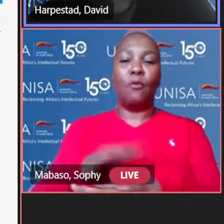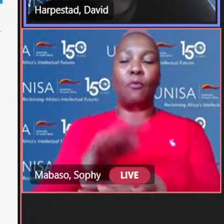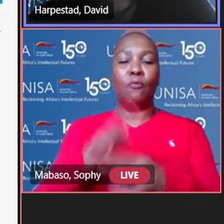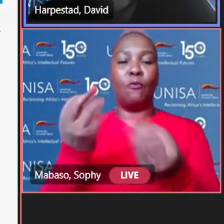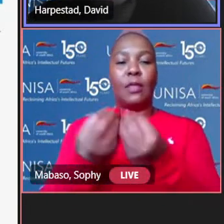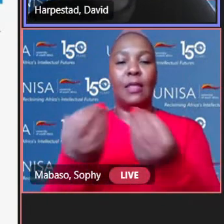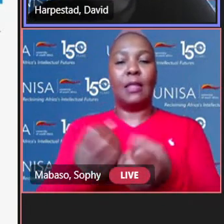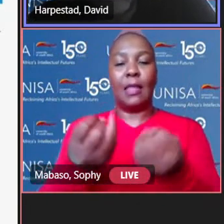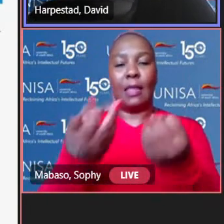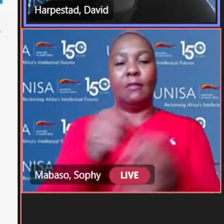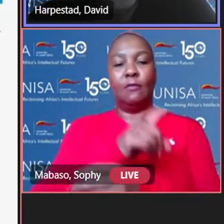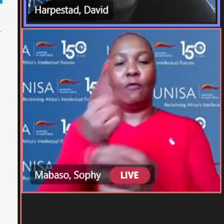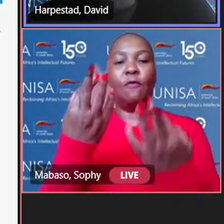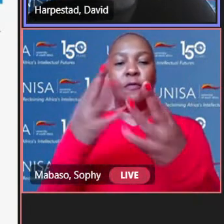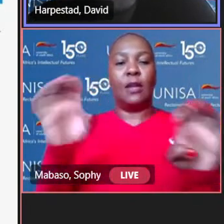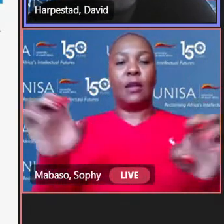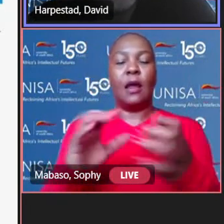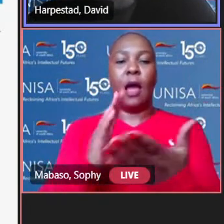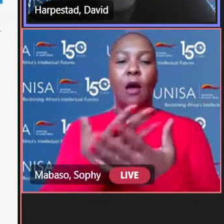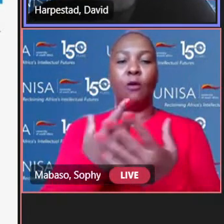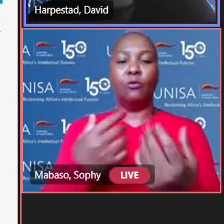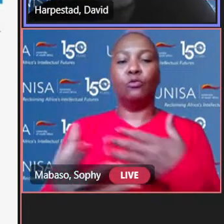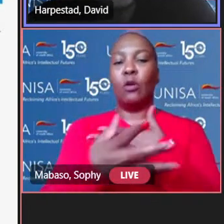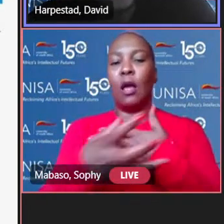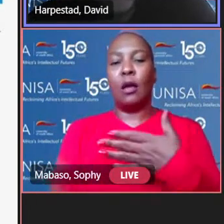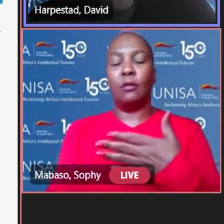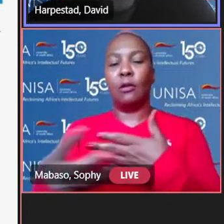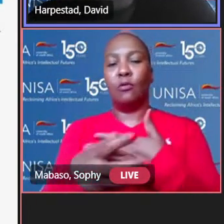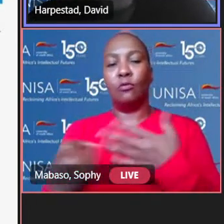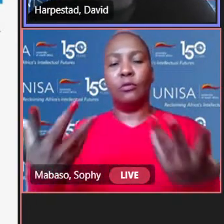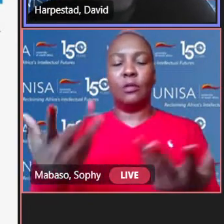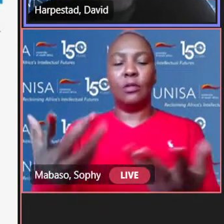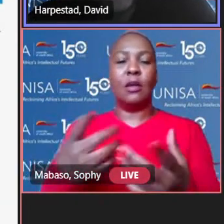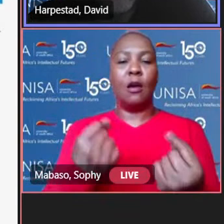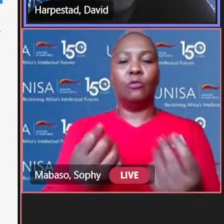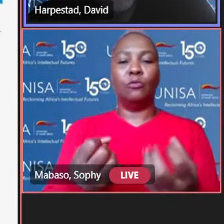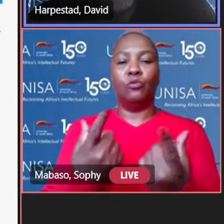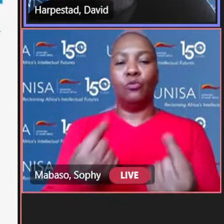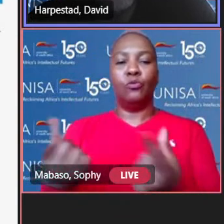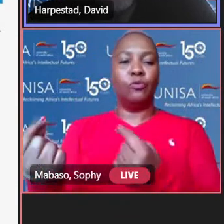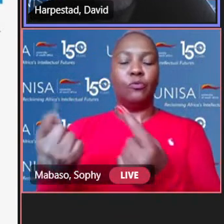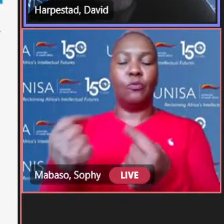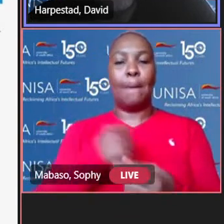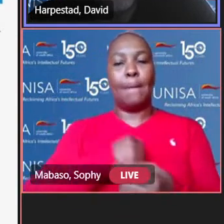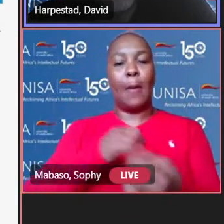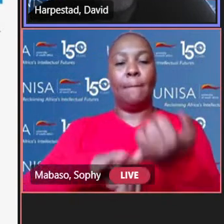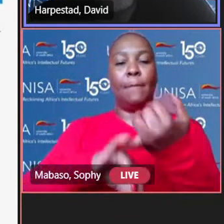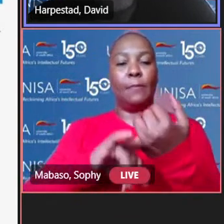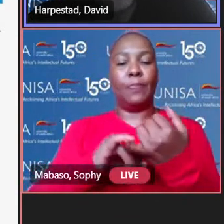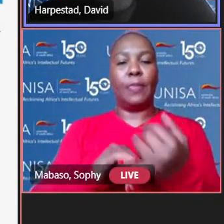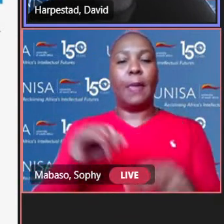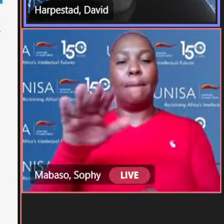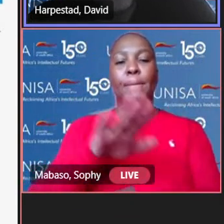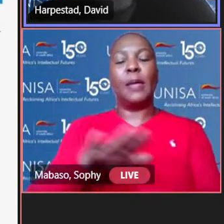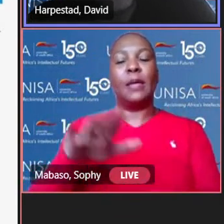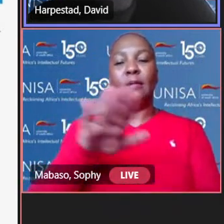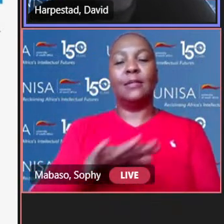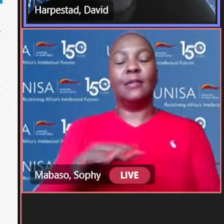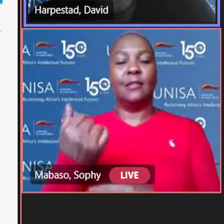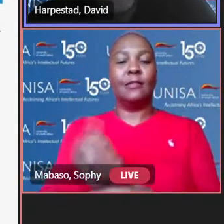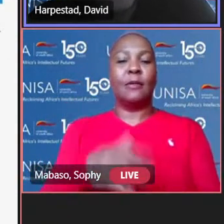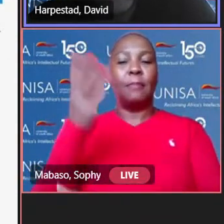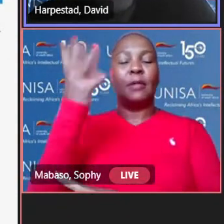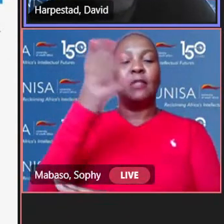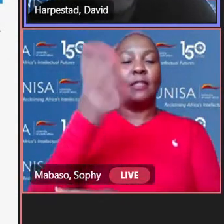free and how to get it, how to download it. So it's all in there. Also the My Modules and the basic presentation skills. We've also got